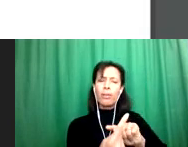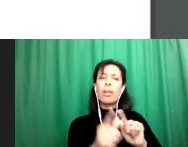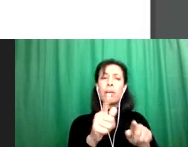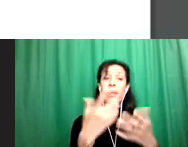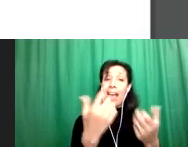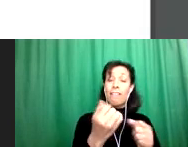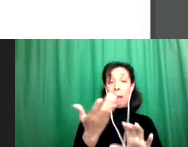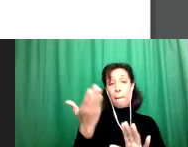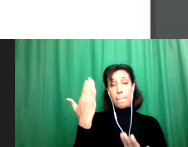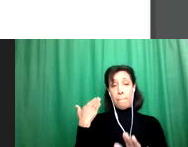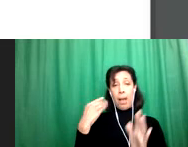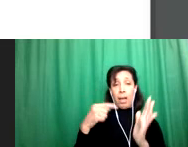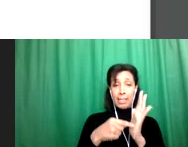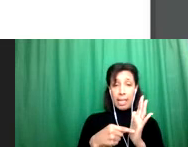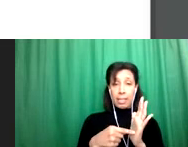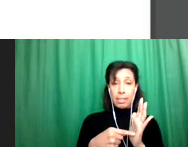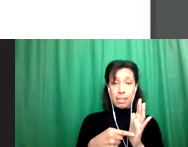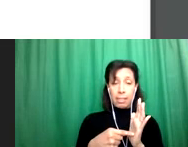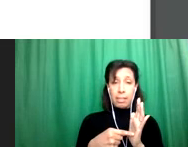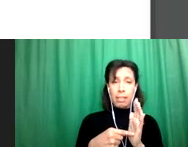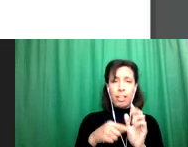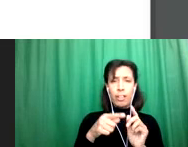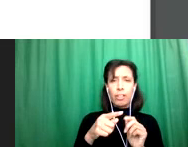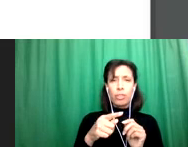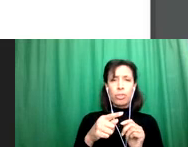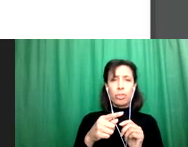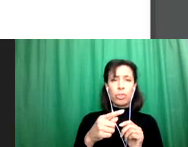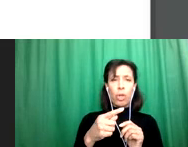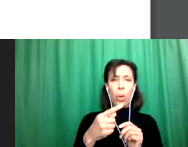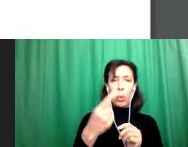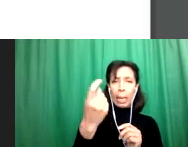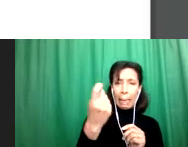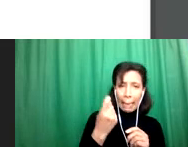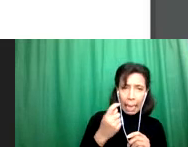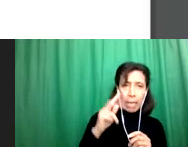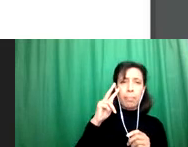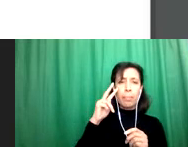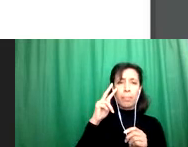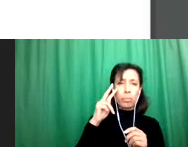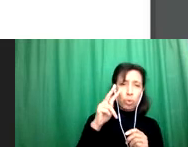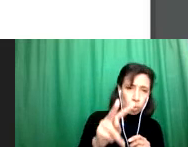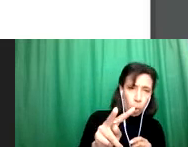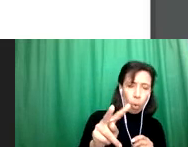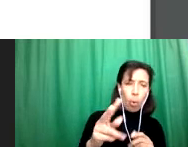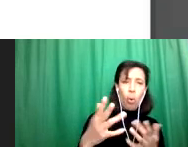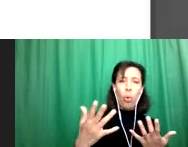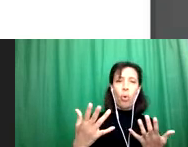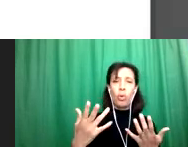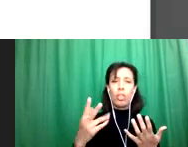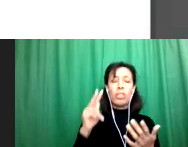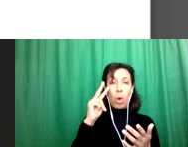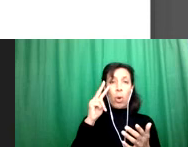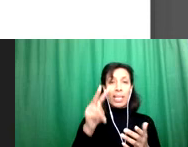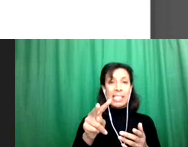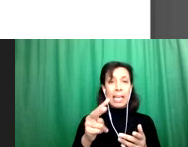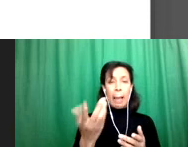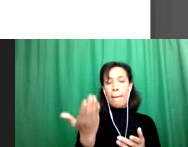Came, saw, shouted. So I can see the past tense being used throughout.